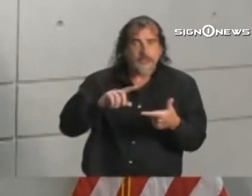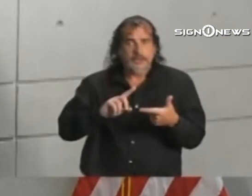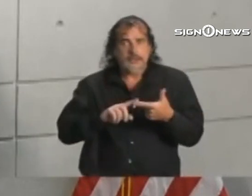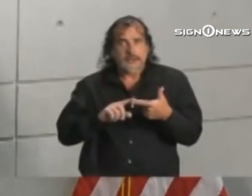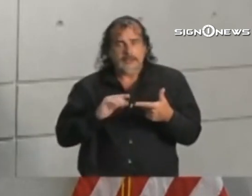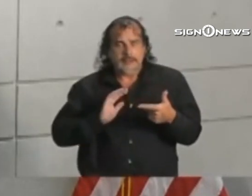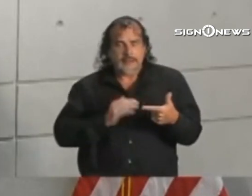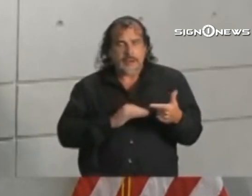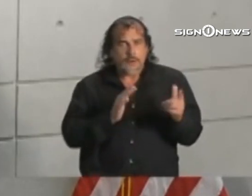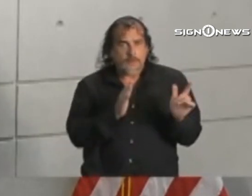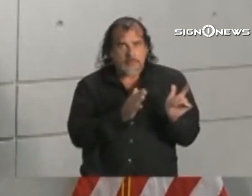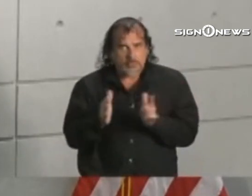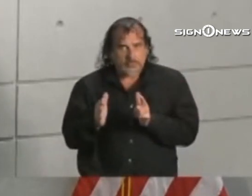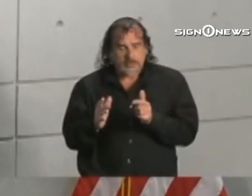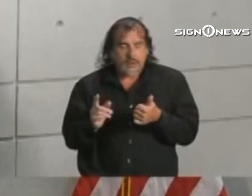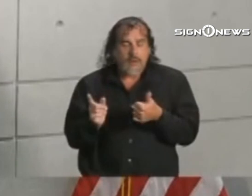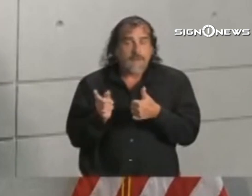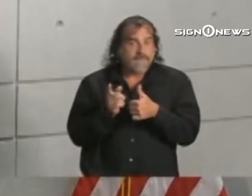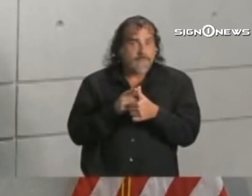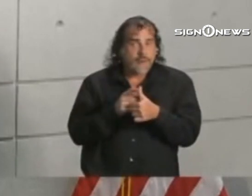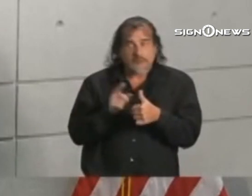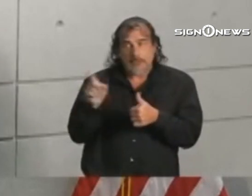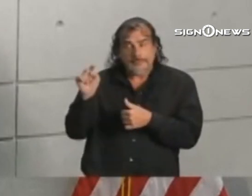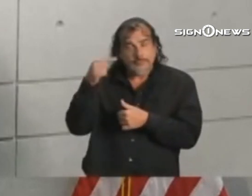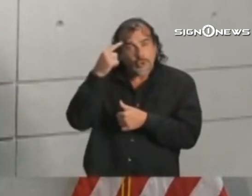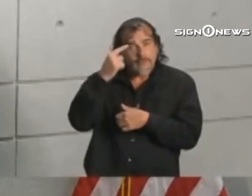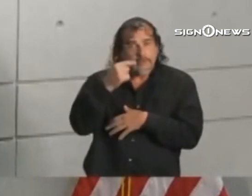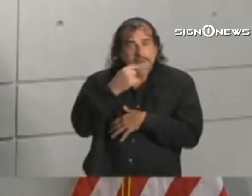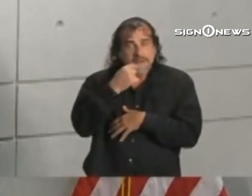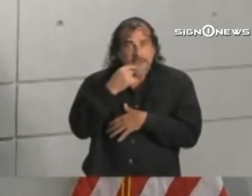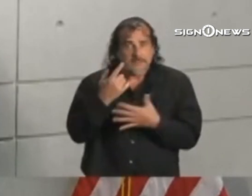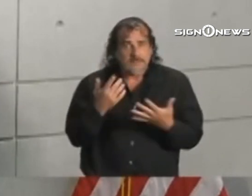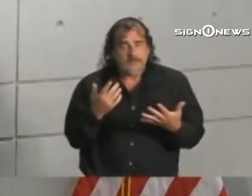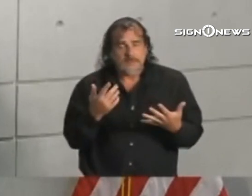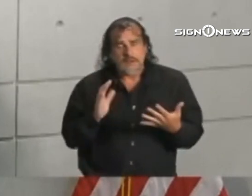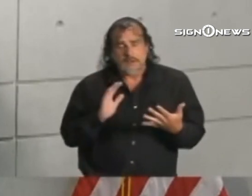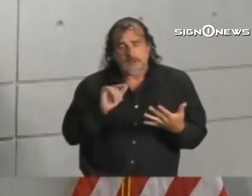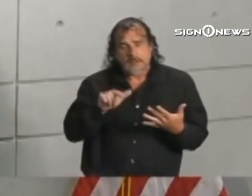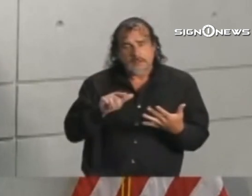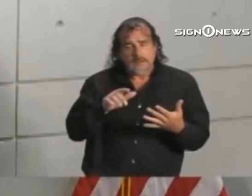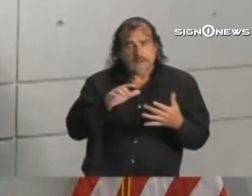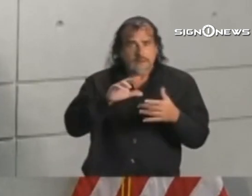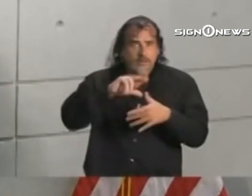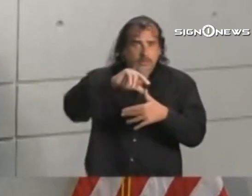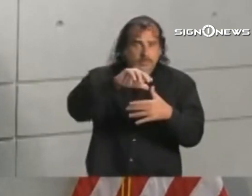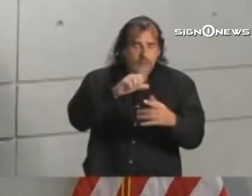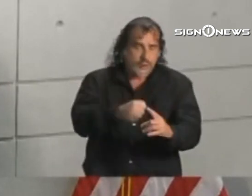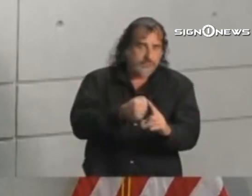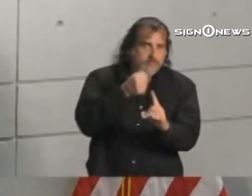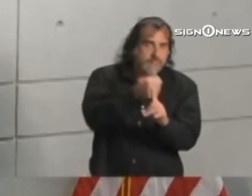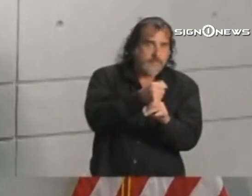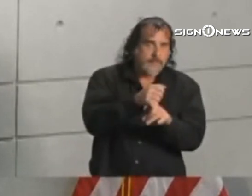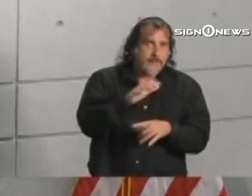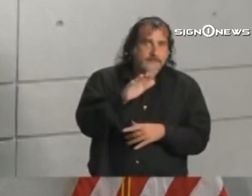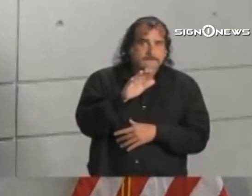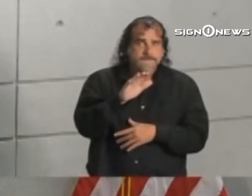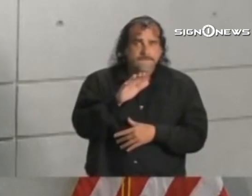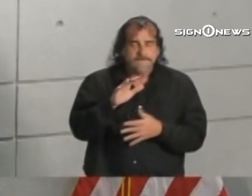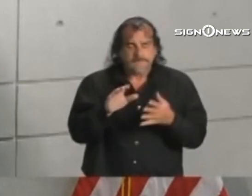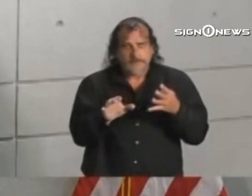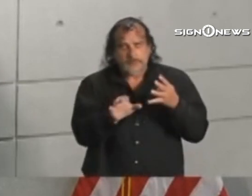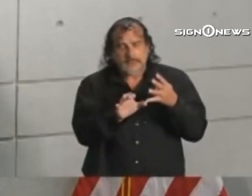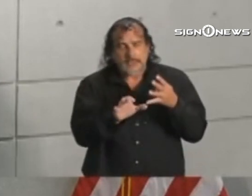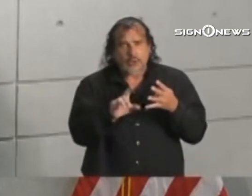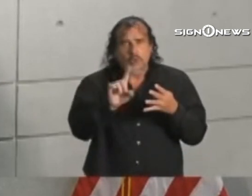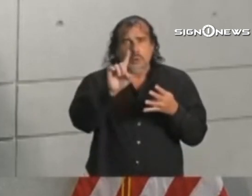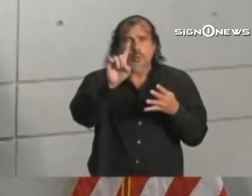about our preparations. First of all, as the Governor has said, this storm is projected to make landfall as a lower end Category